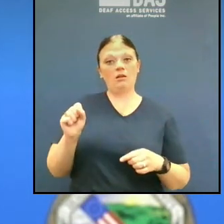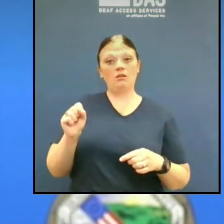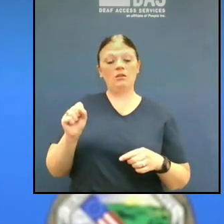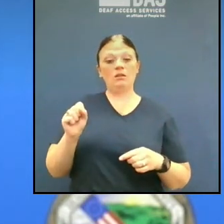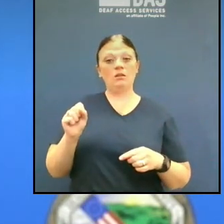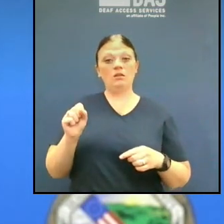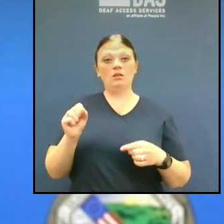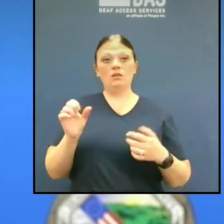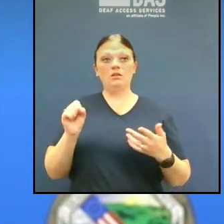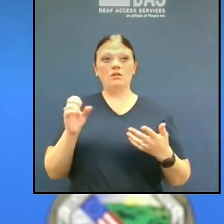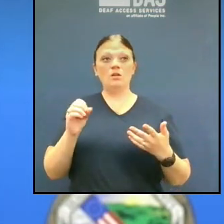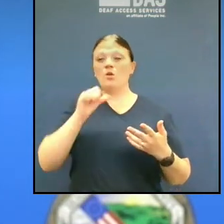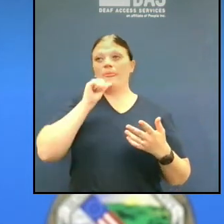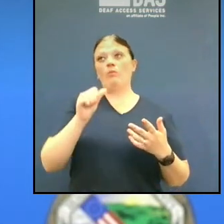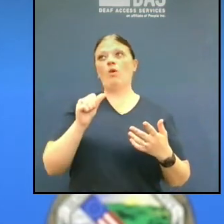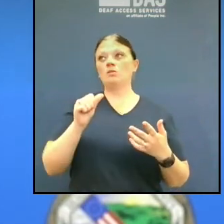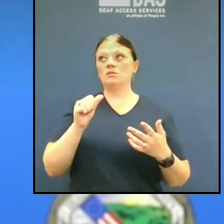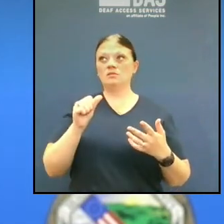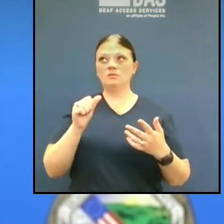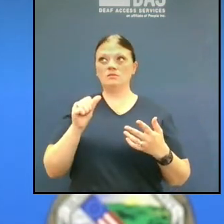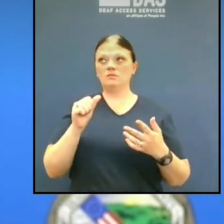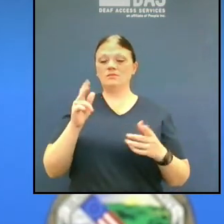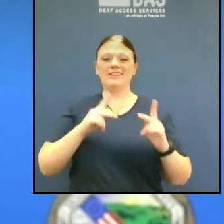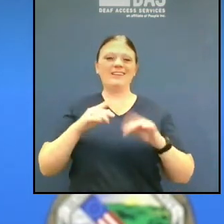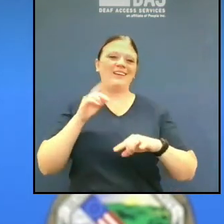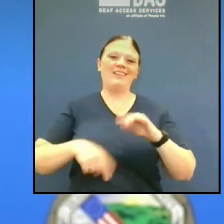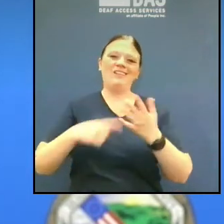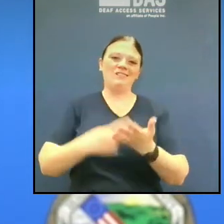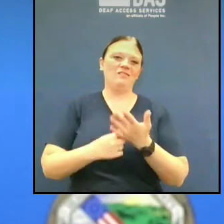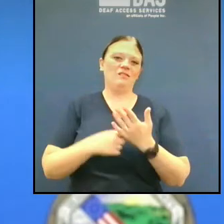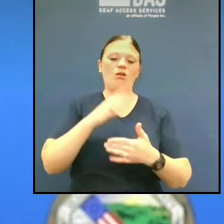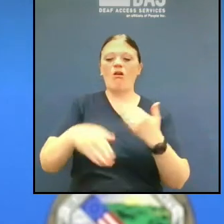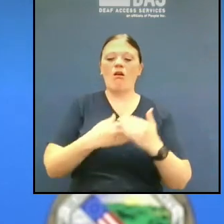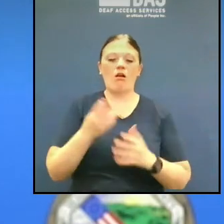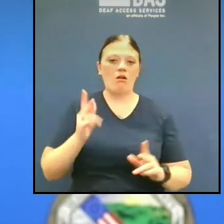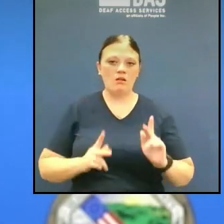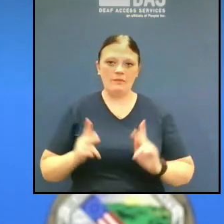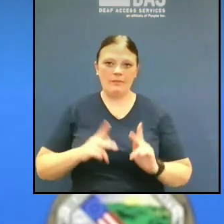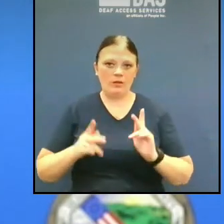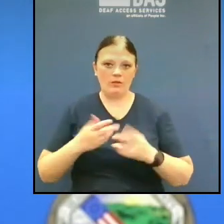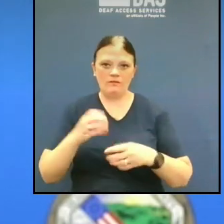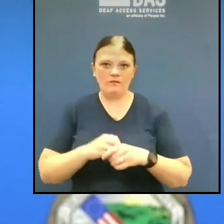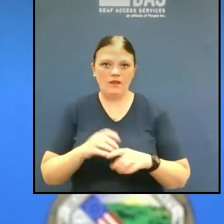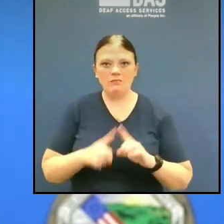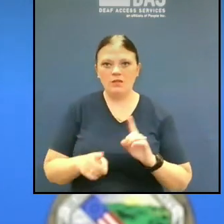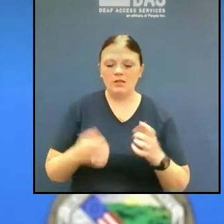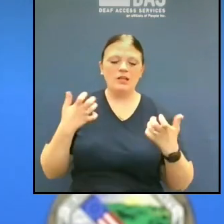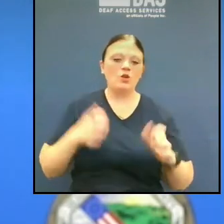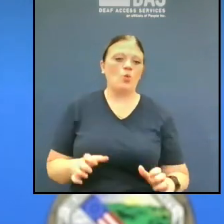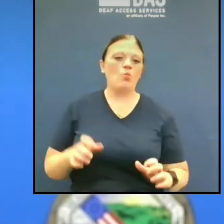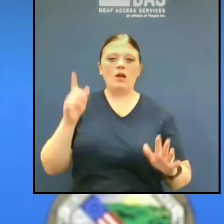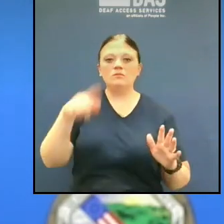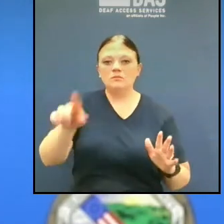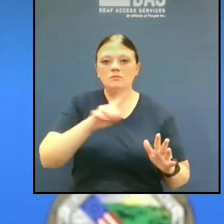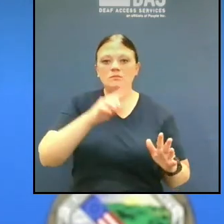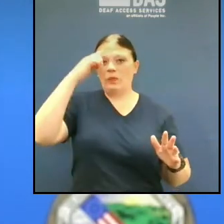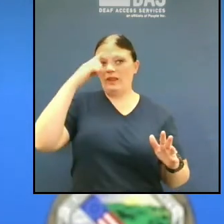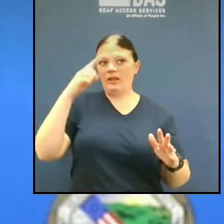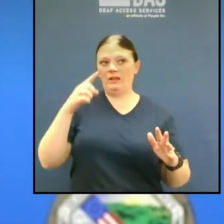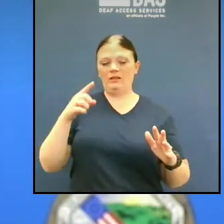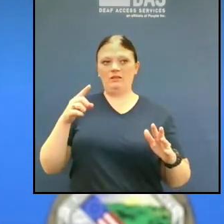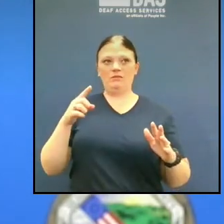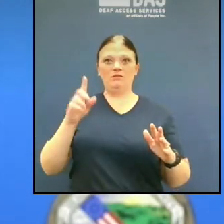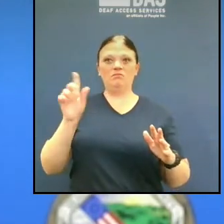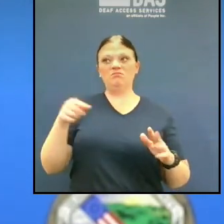as if there were individuals. I can't talk about all the individuals, but I don't want people to think that these were